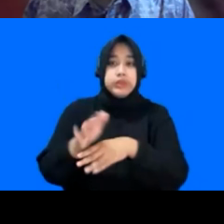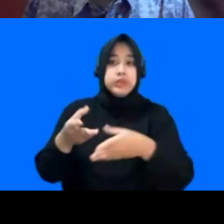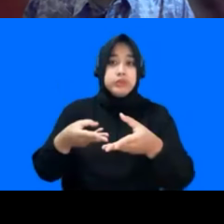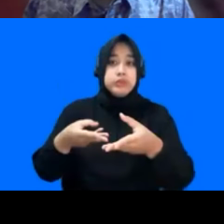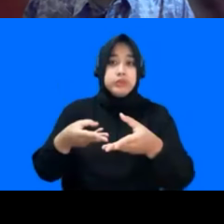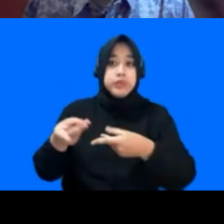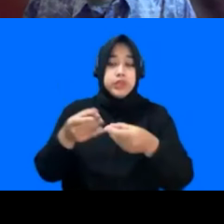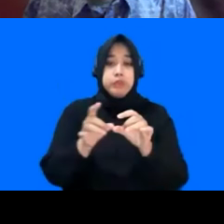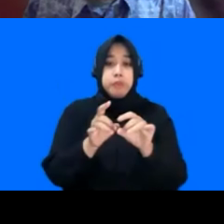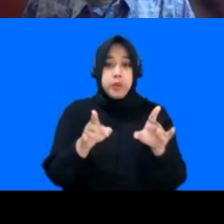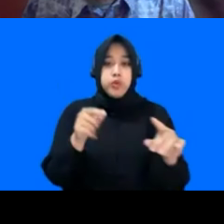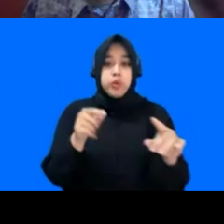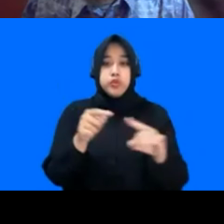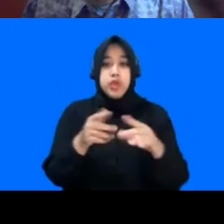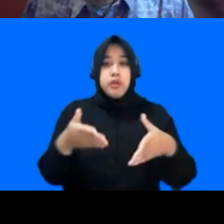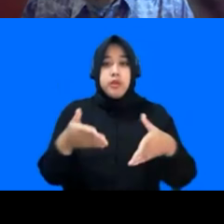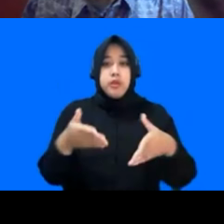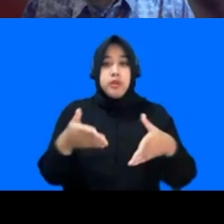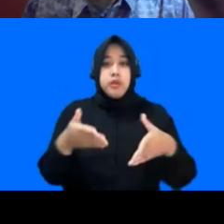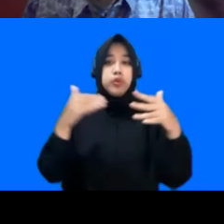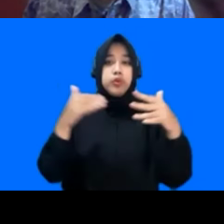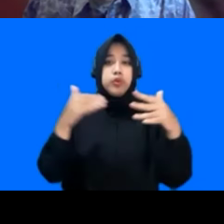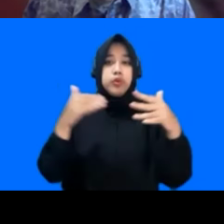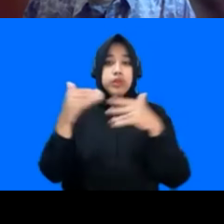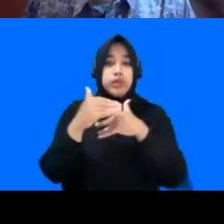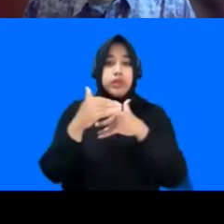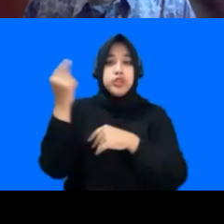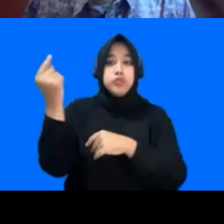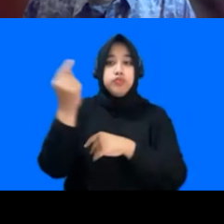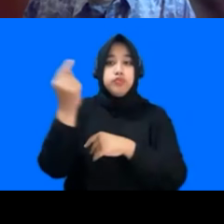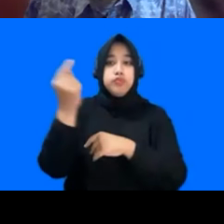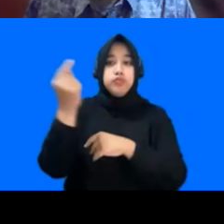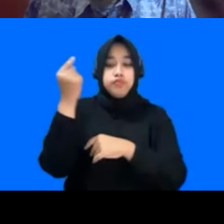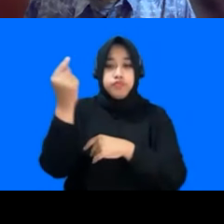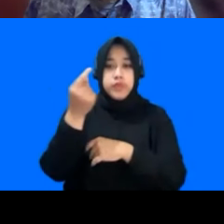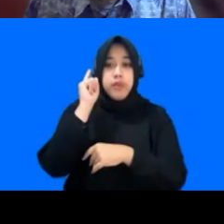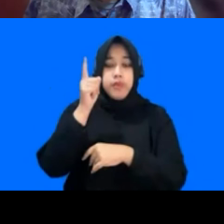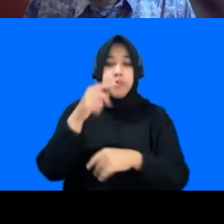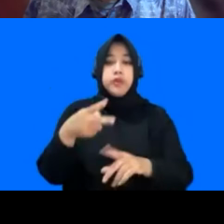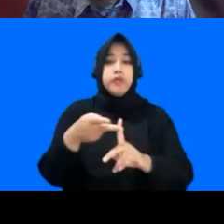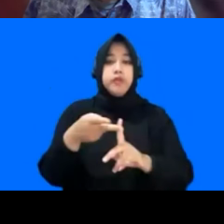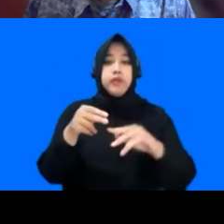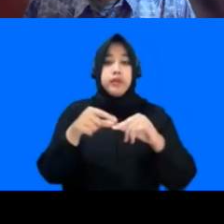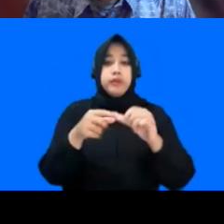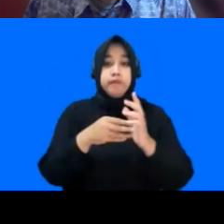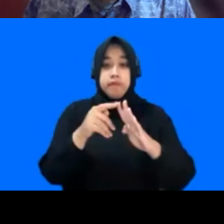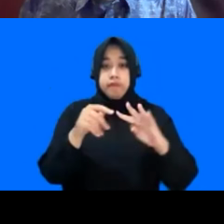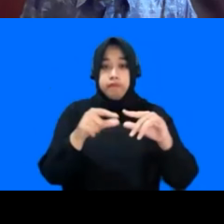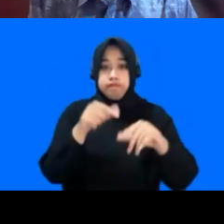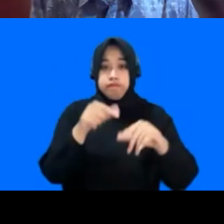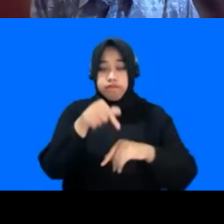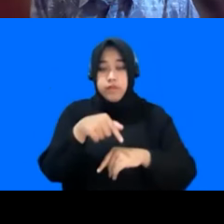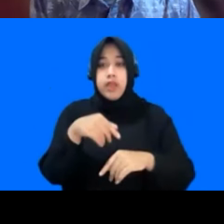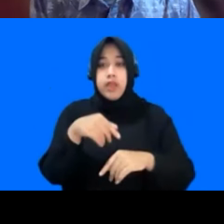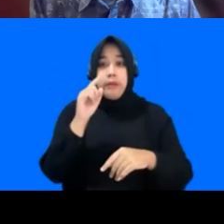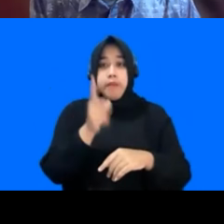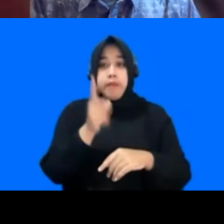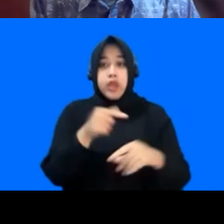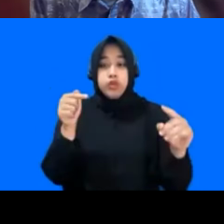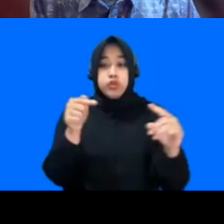tool for the Philippine government to sustain public transport services while